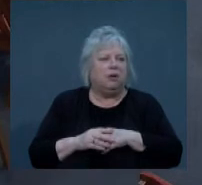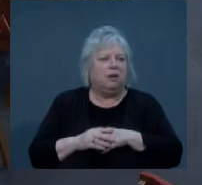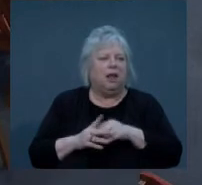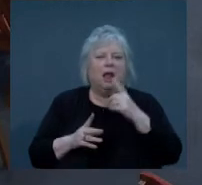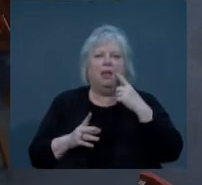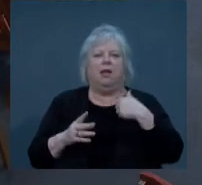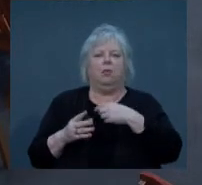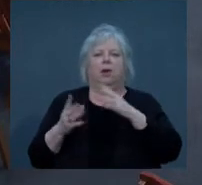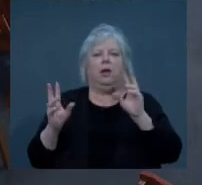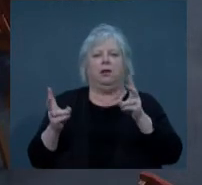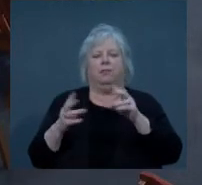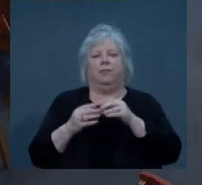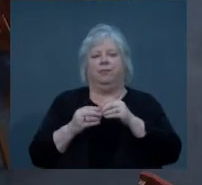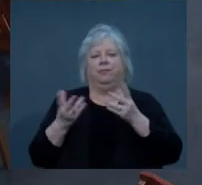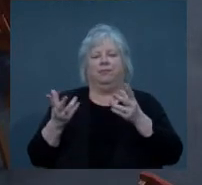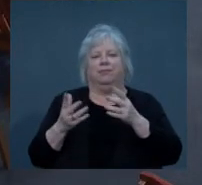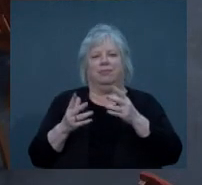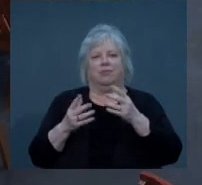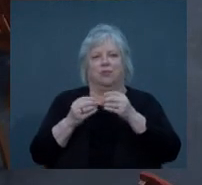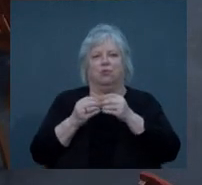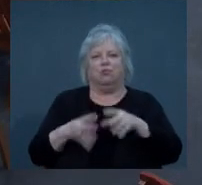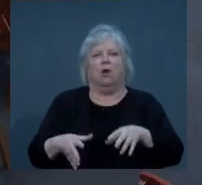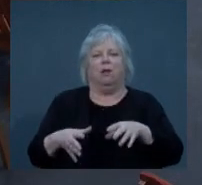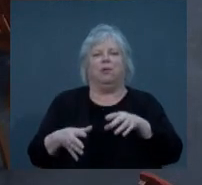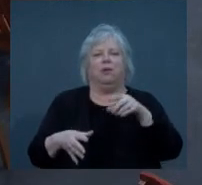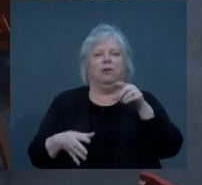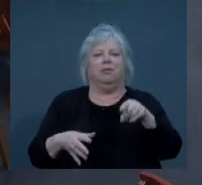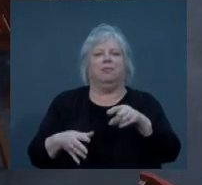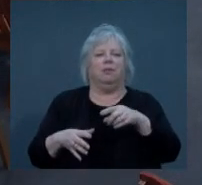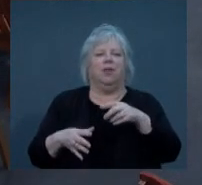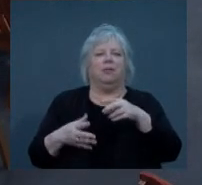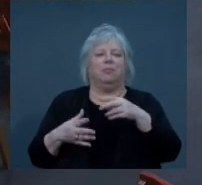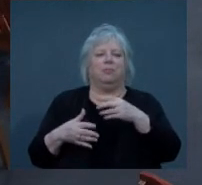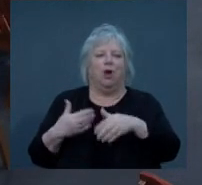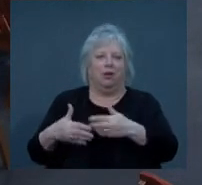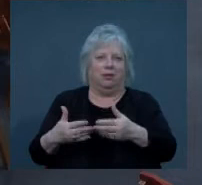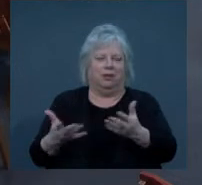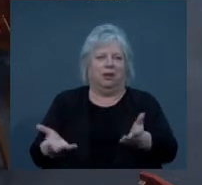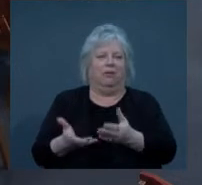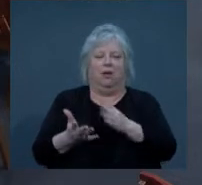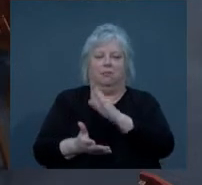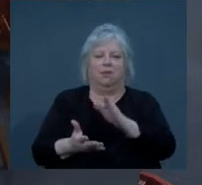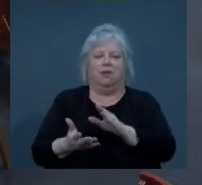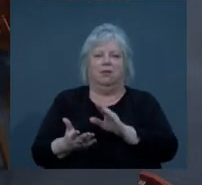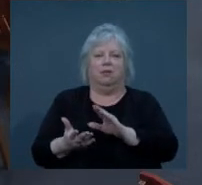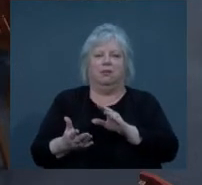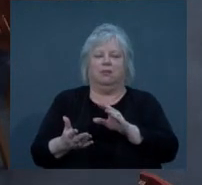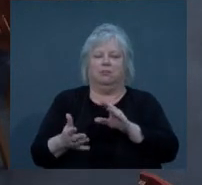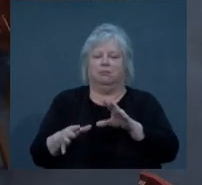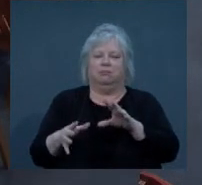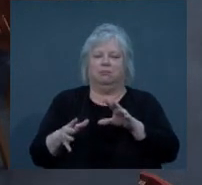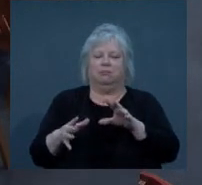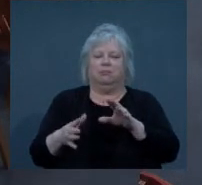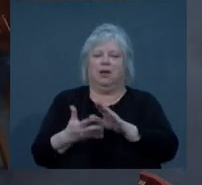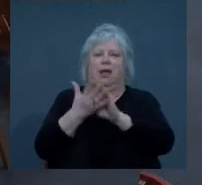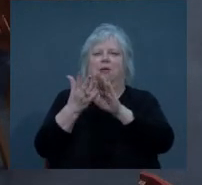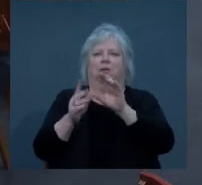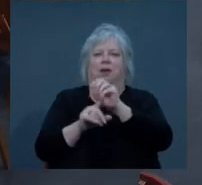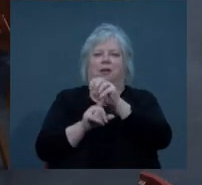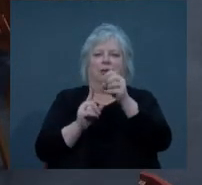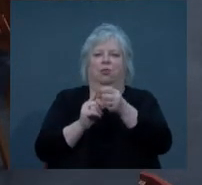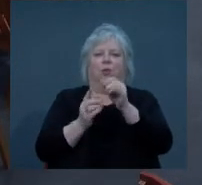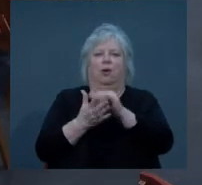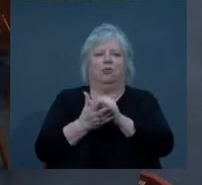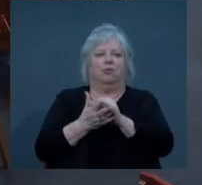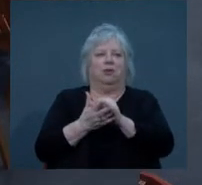dropped a stitch. And I've never encountered a situation where someone bought a property that wasn't